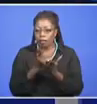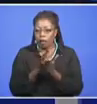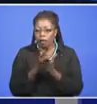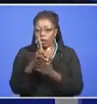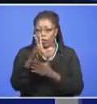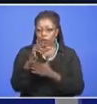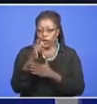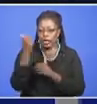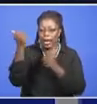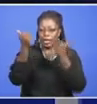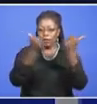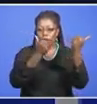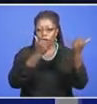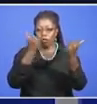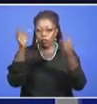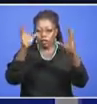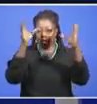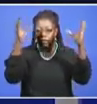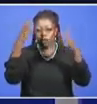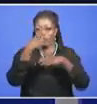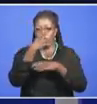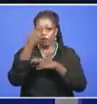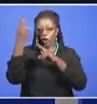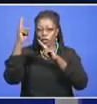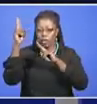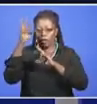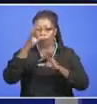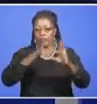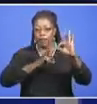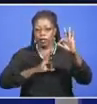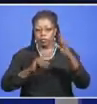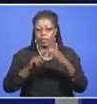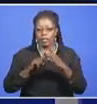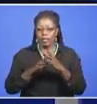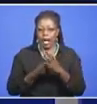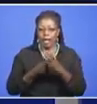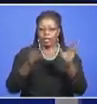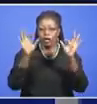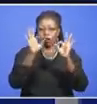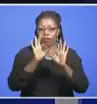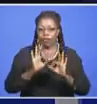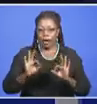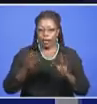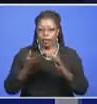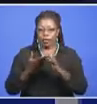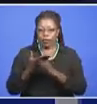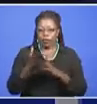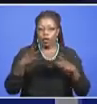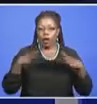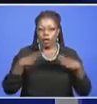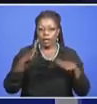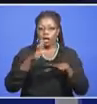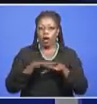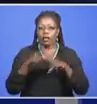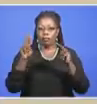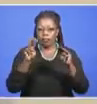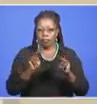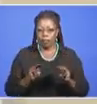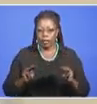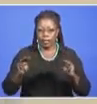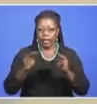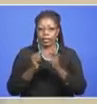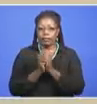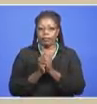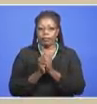30th anniversary celebrations for the Fox Hill Festival. It starts on Friday and runs through the holiday on Monday. Hooping